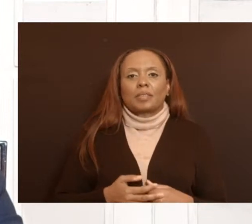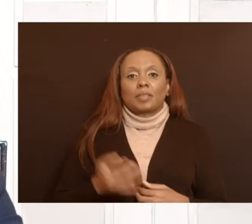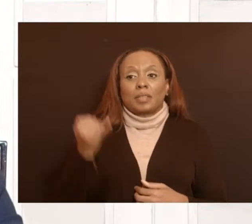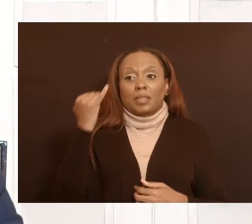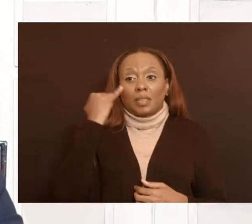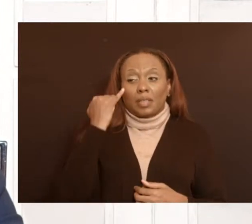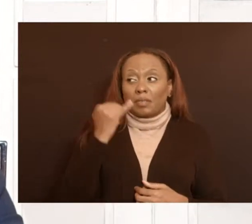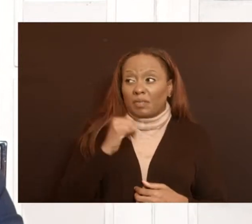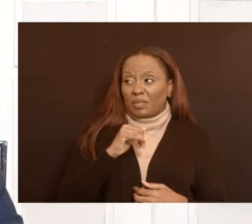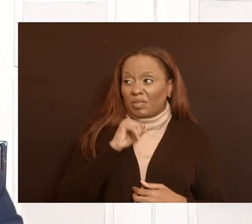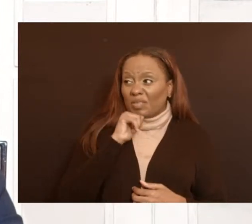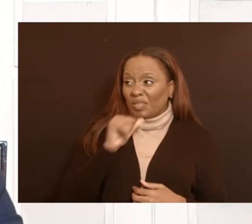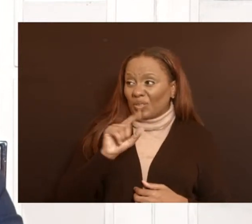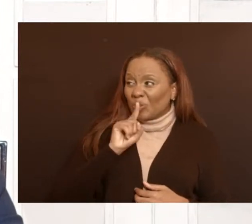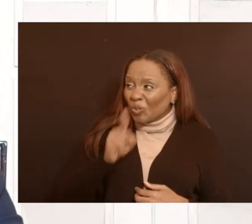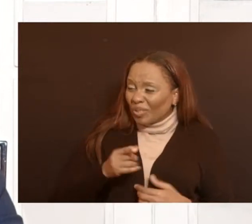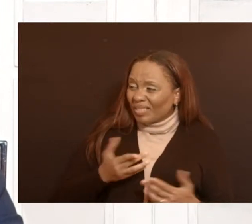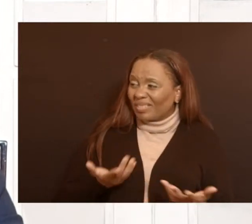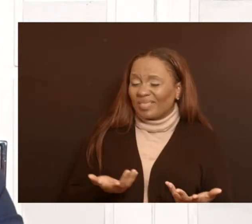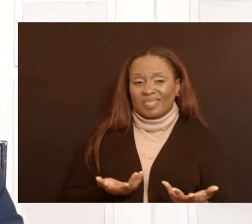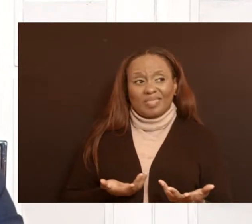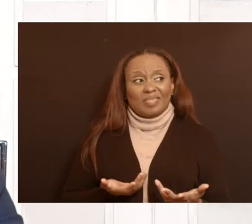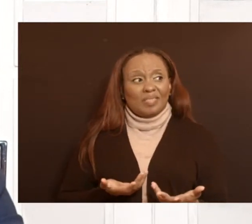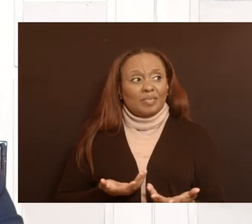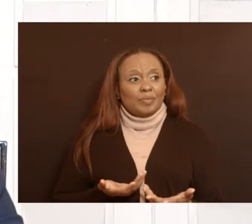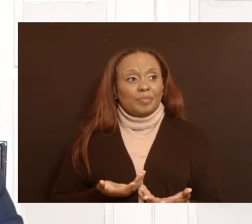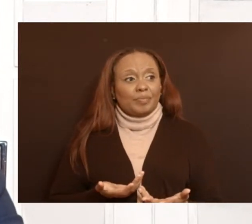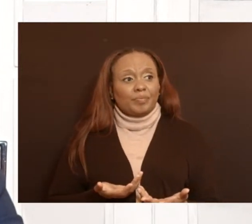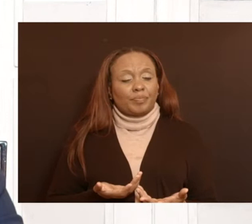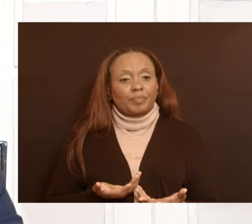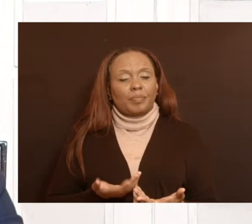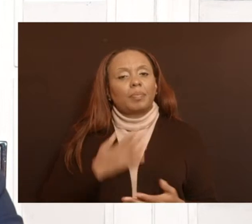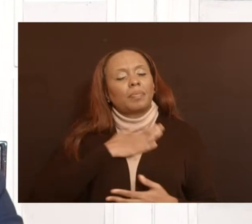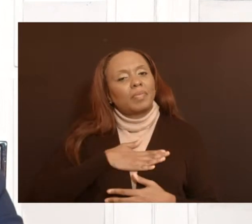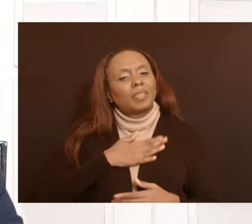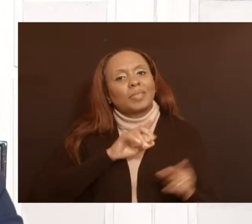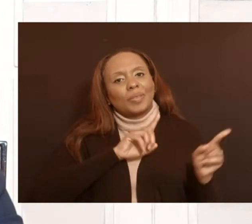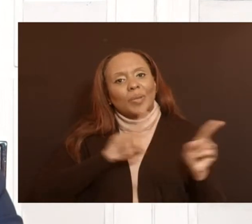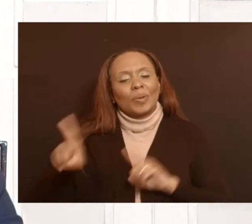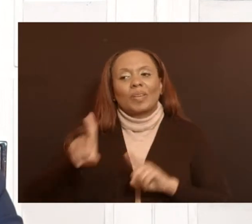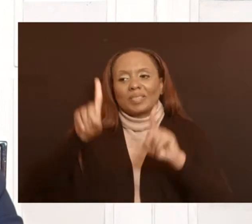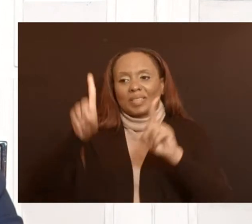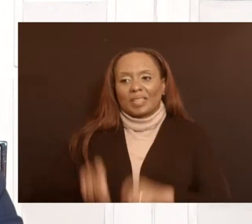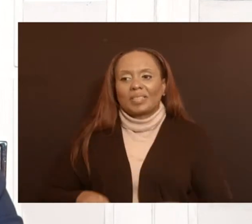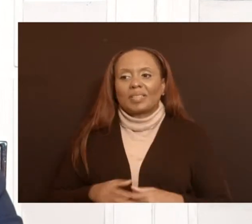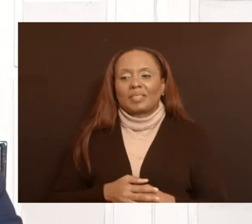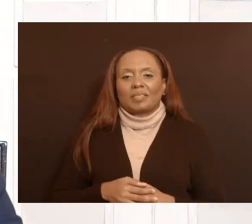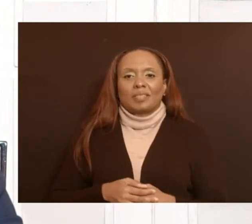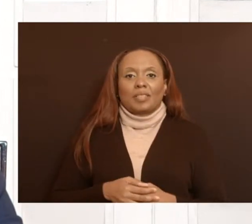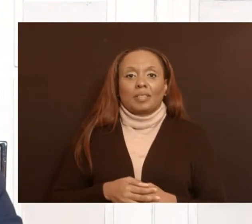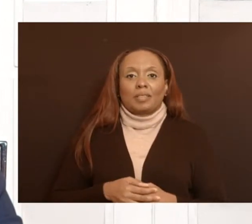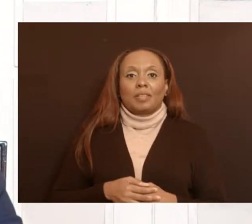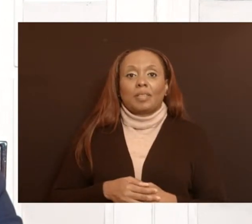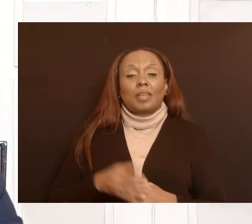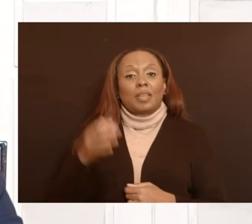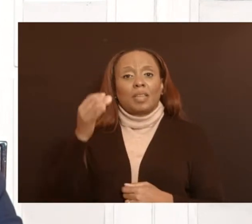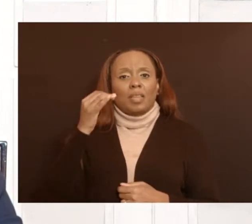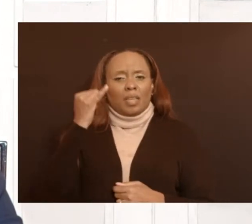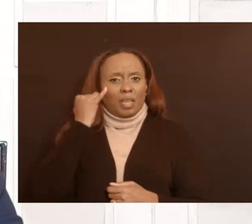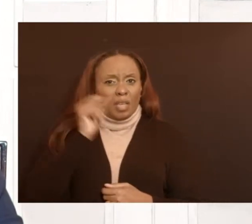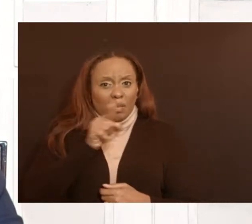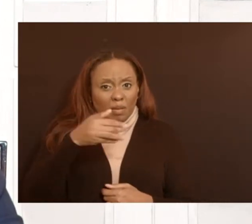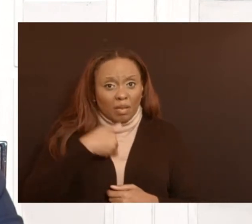uncertainty and you're not sure, go and get tested. His family know. And I think if you have a young person in your